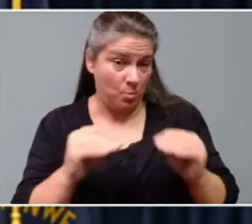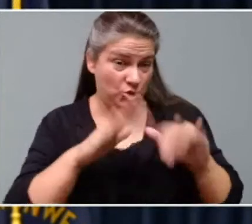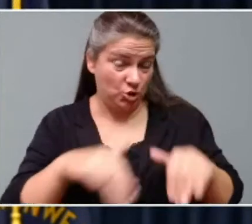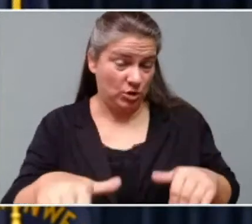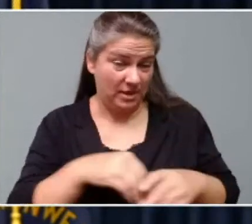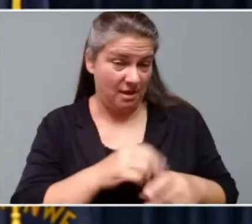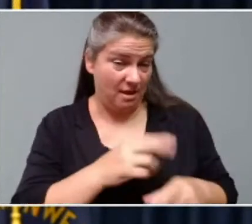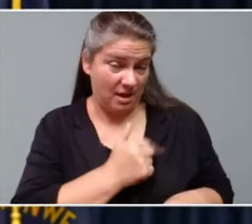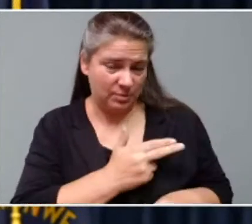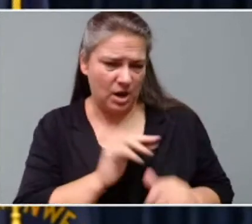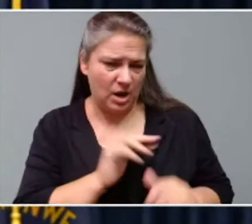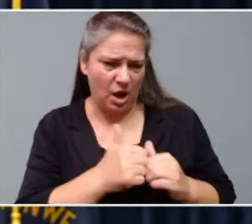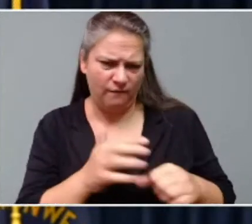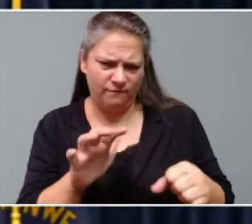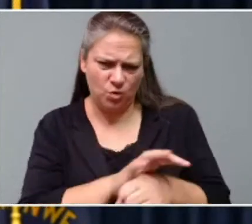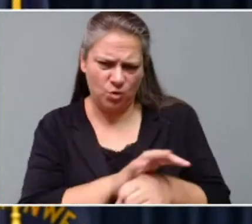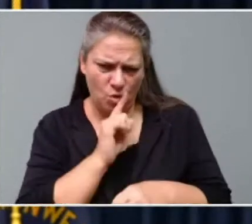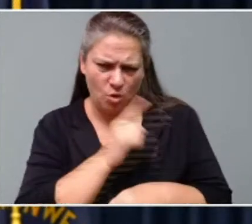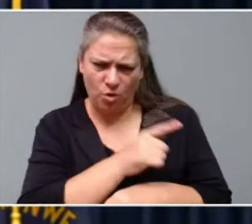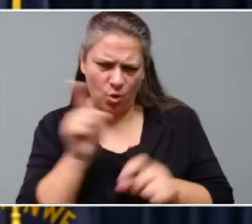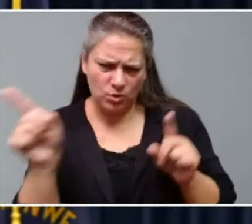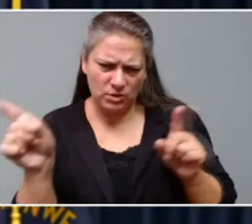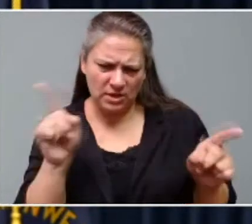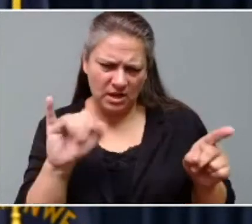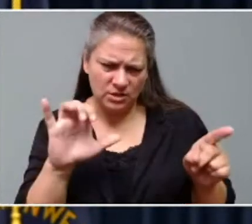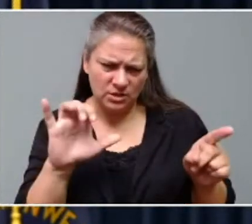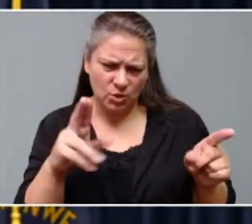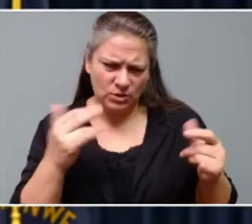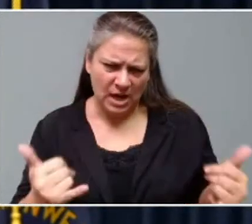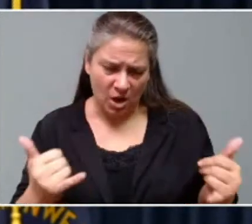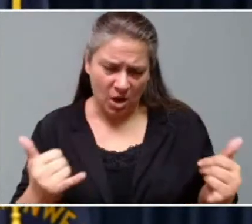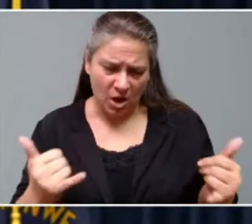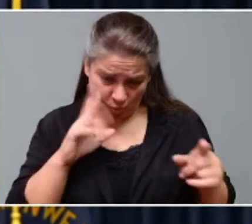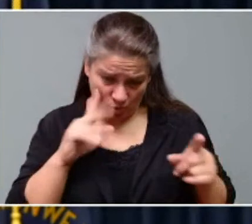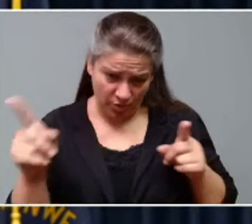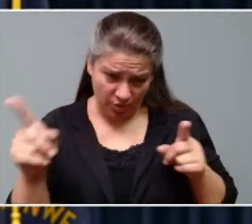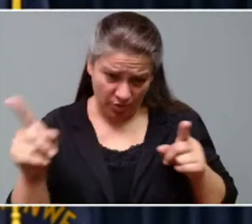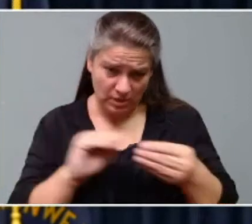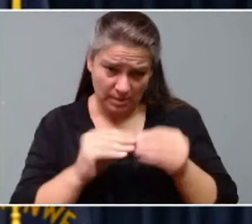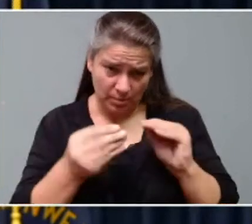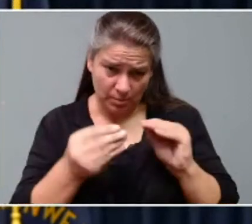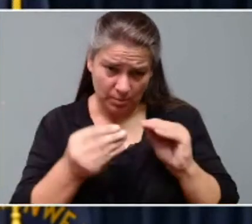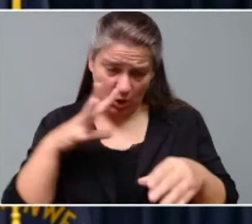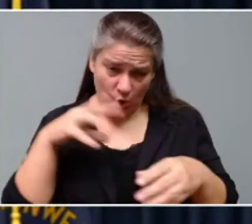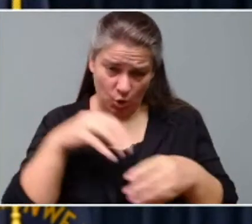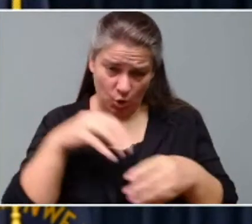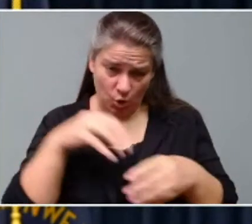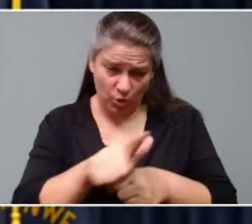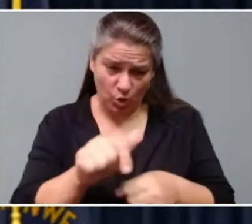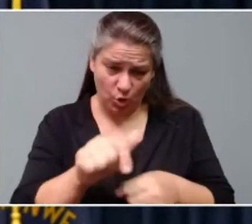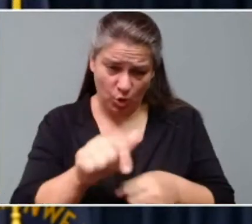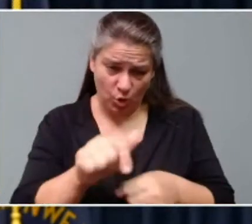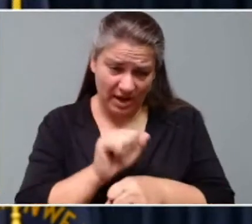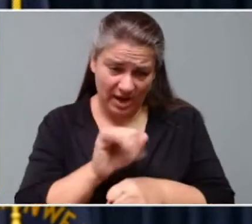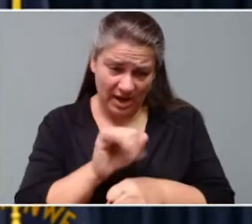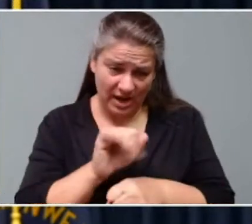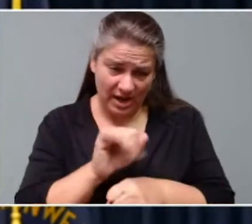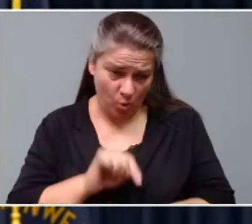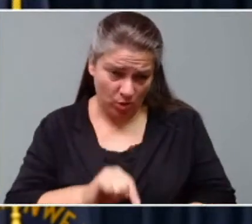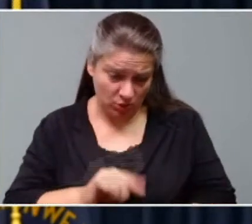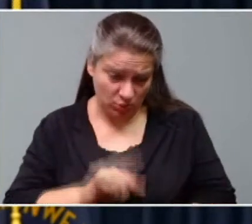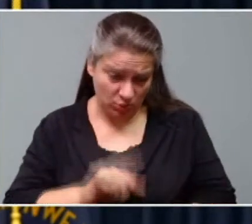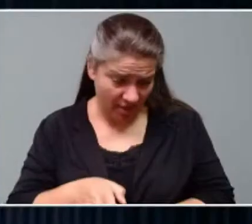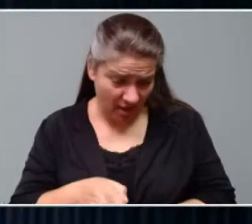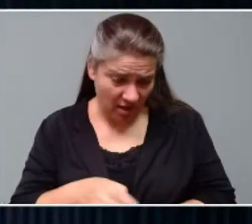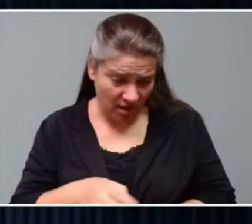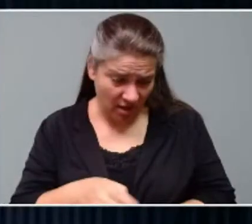how full are those pediatric ICUs right now? And will those stats be included in COVID-19 reports? And then by the end